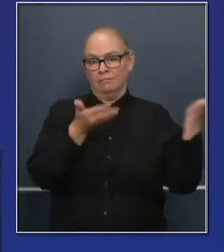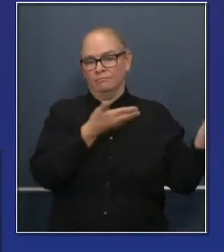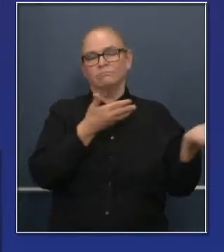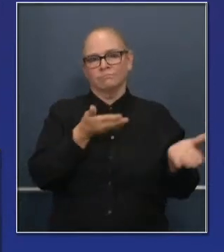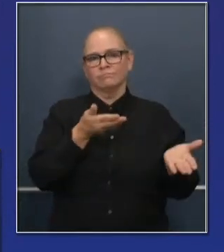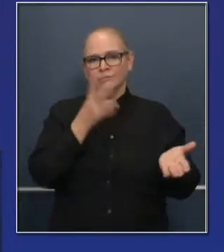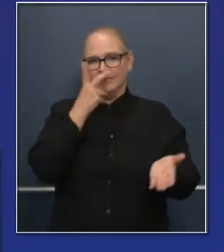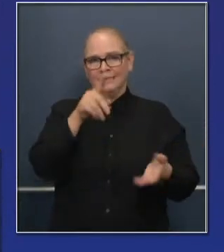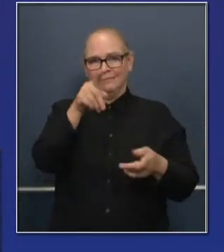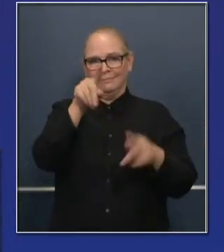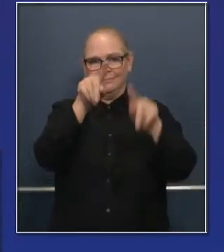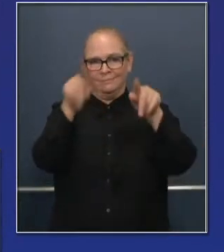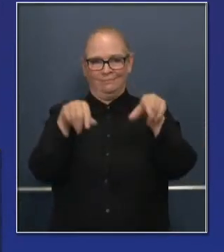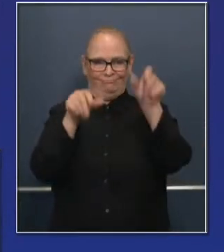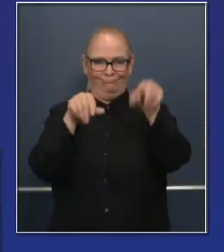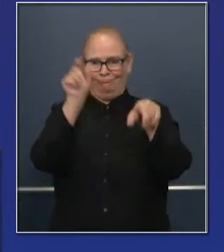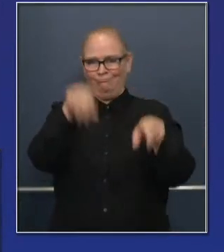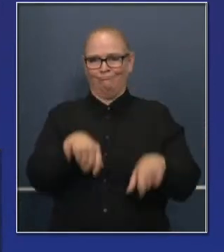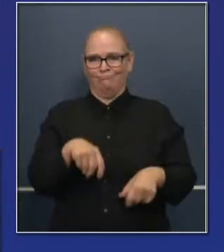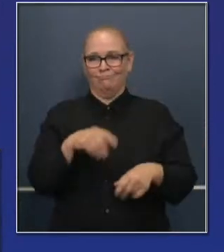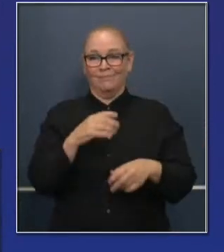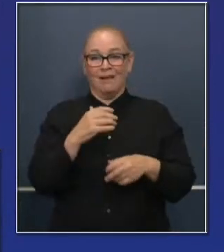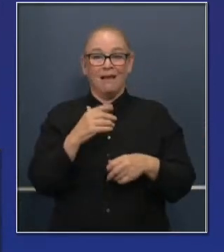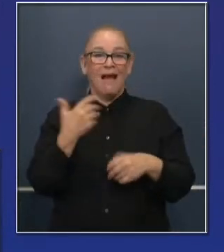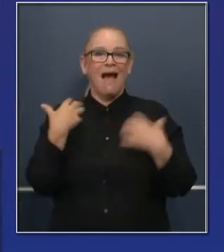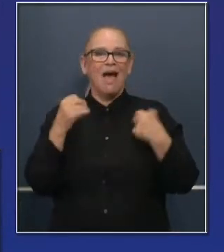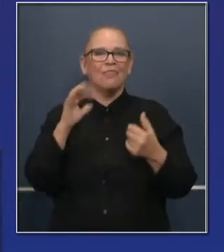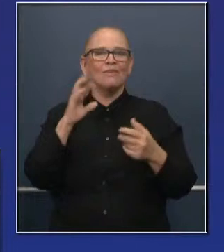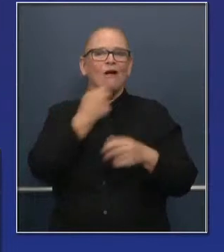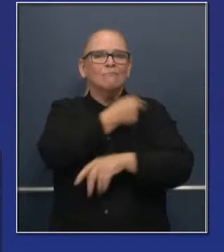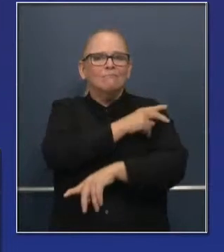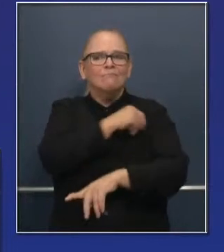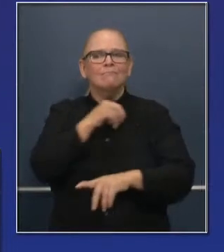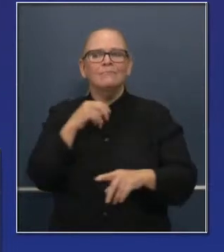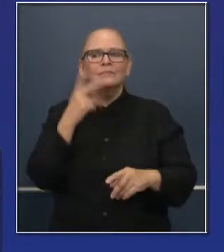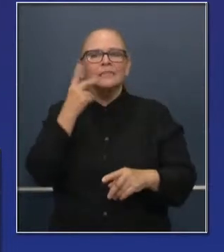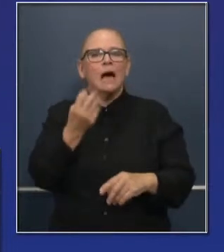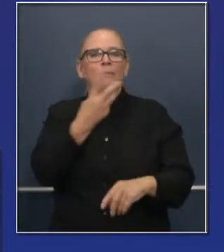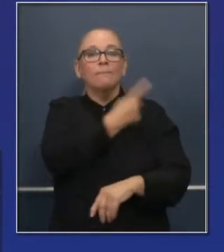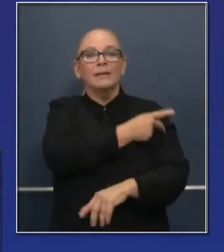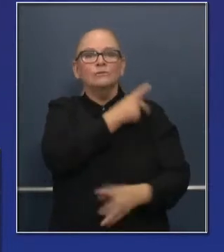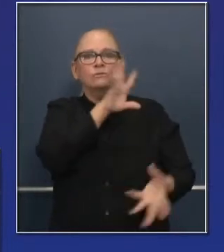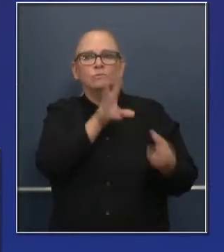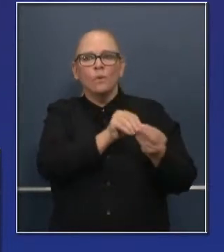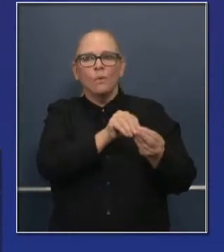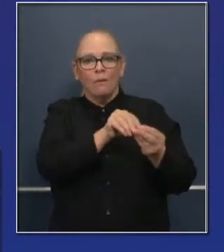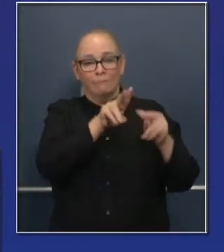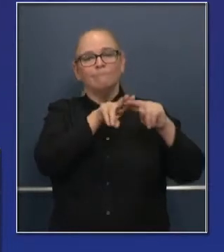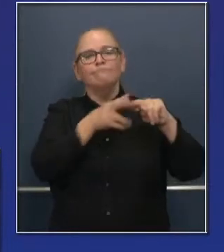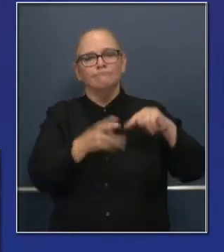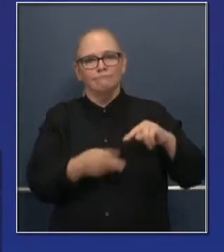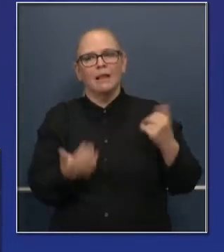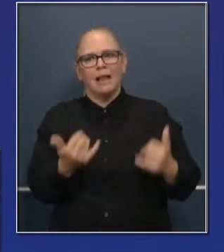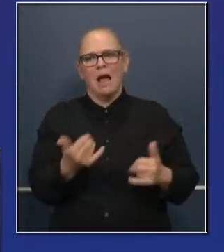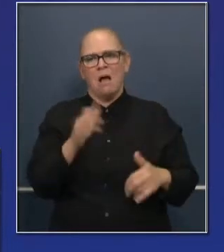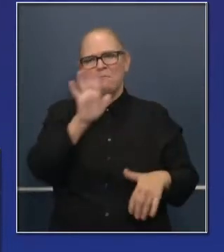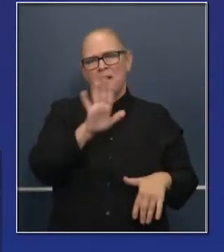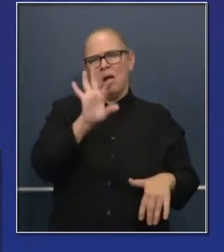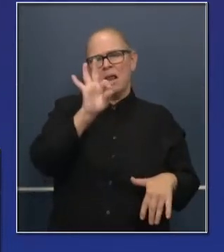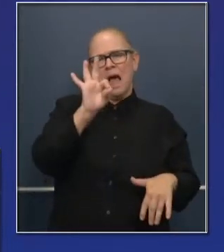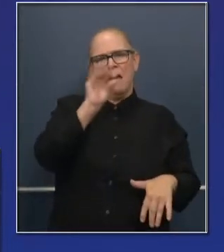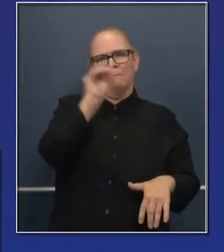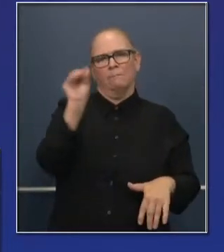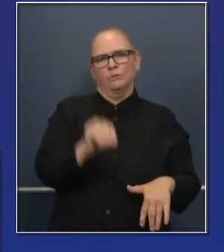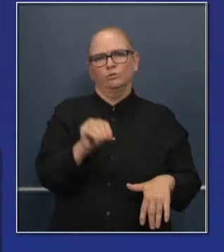healthcare system capacity with total number of patients declining. It's just shy of 9% of our